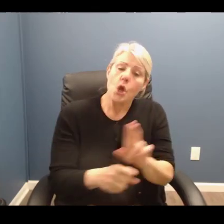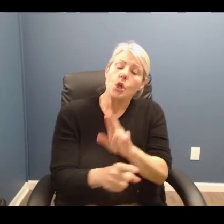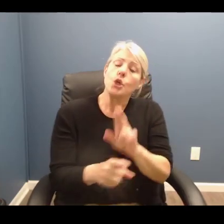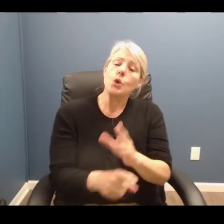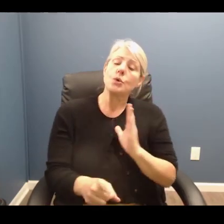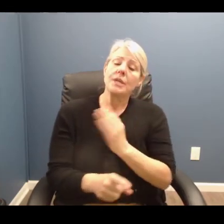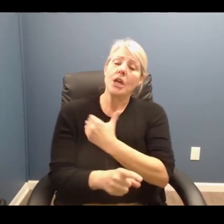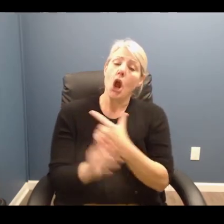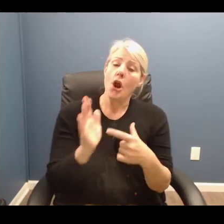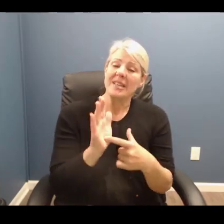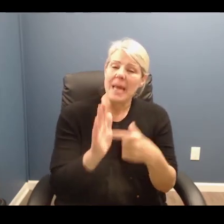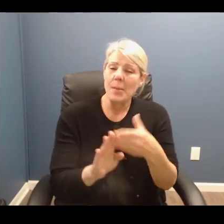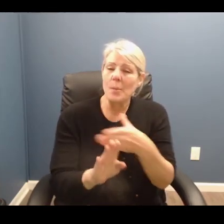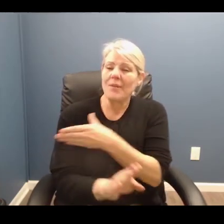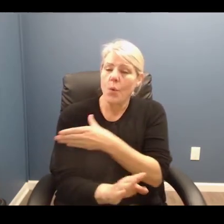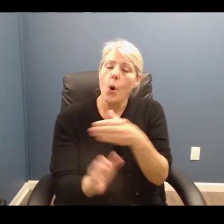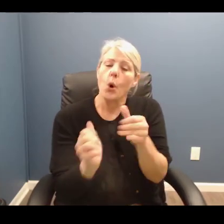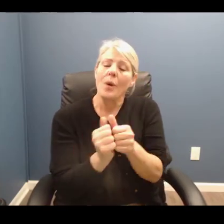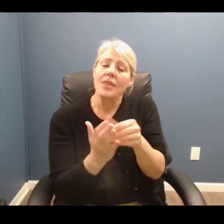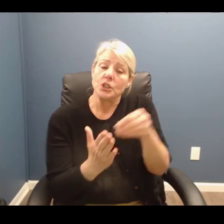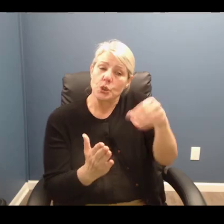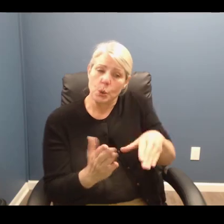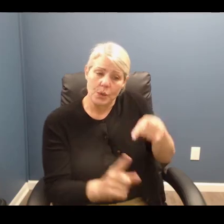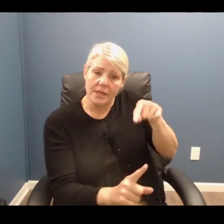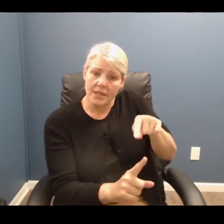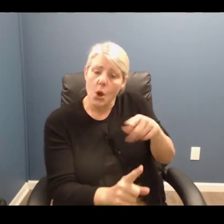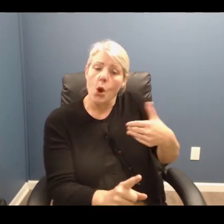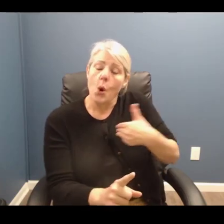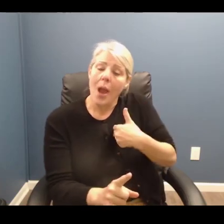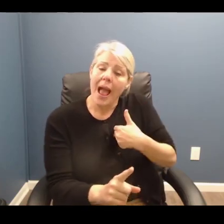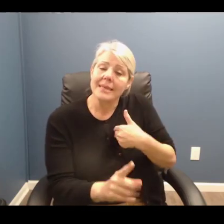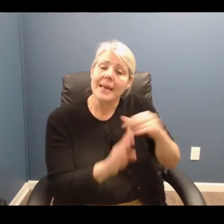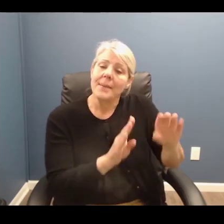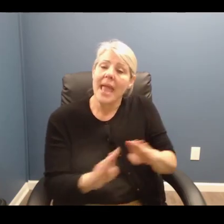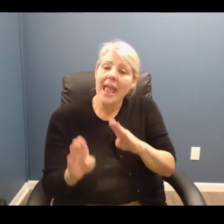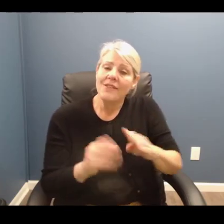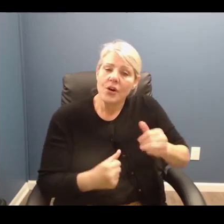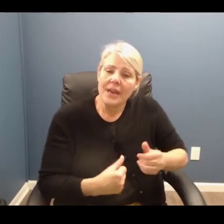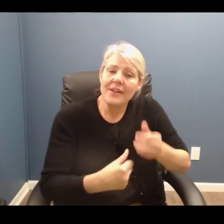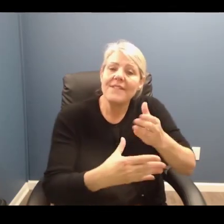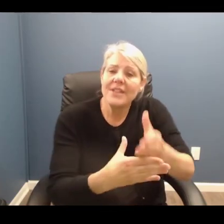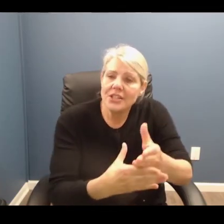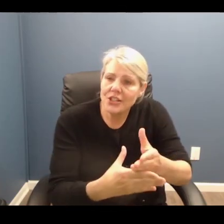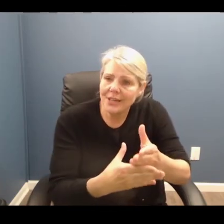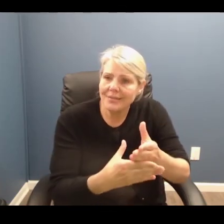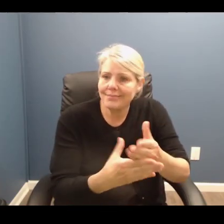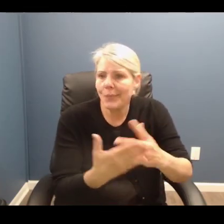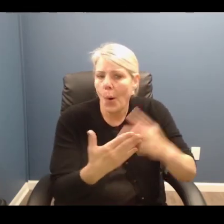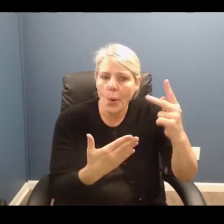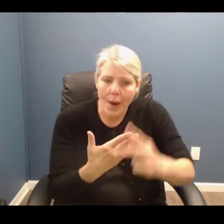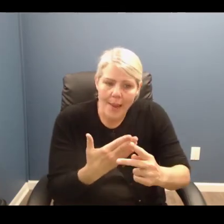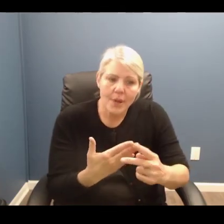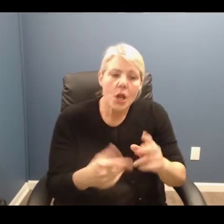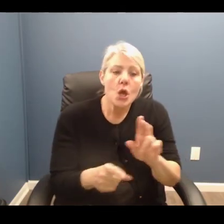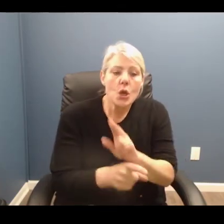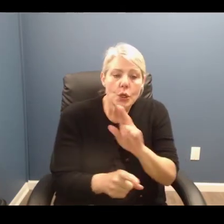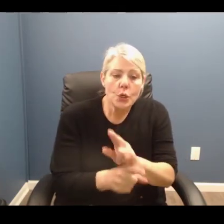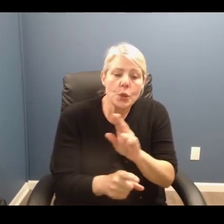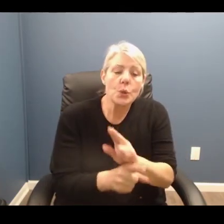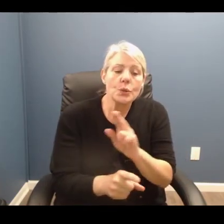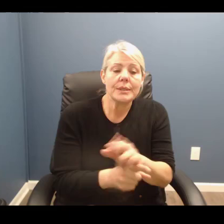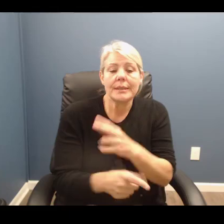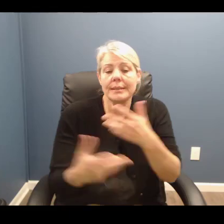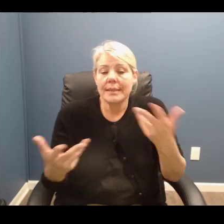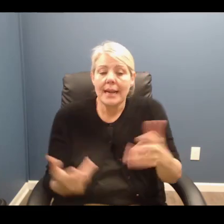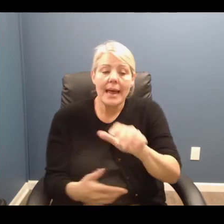earlier example of the student with a behavior intervention plan who uses AT in the form of an AAC device and in using a